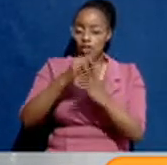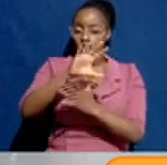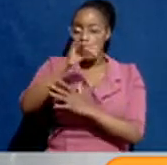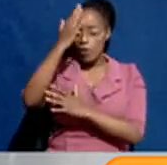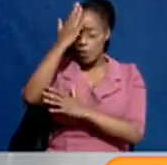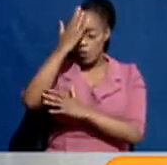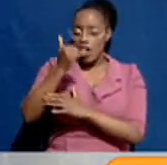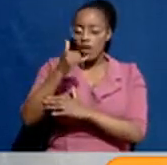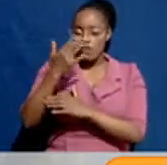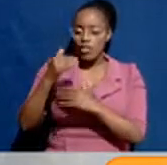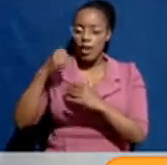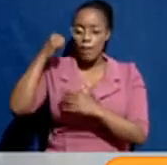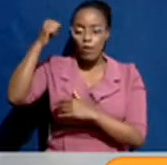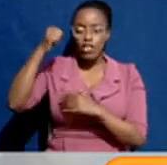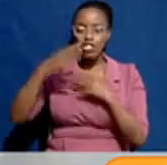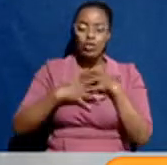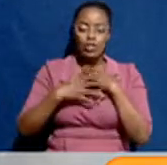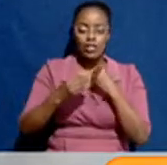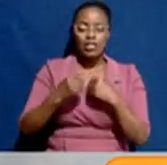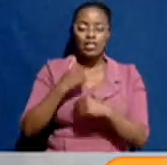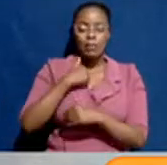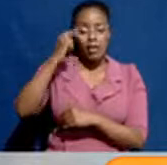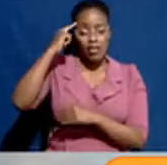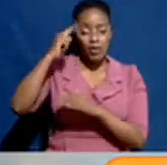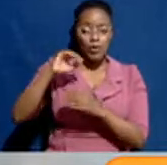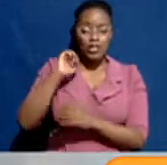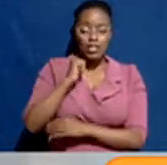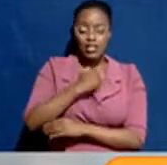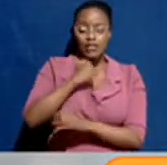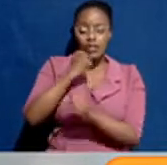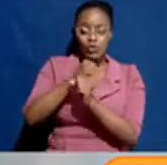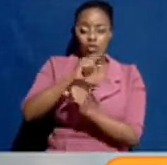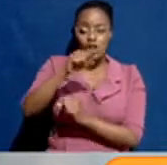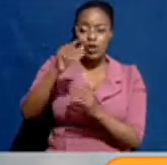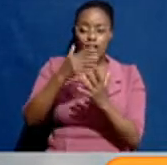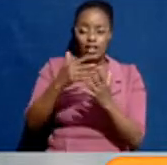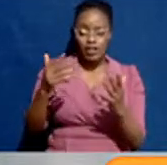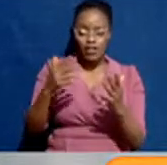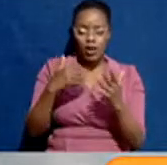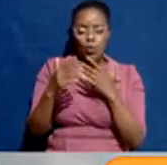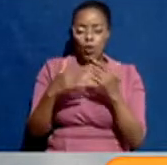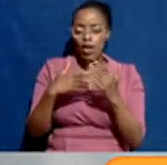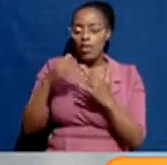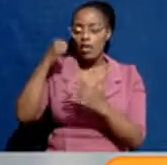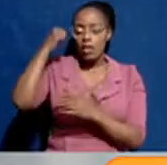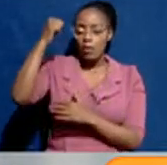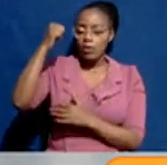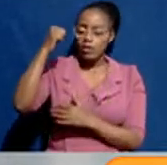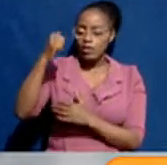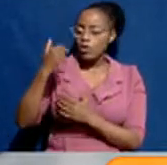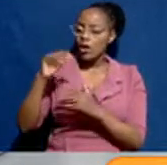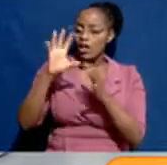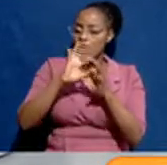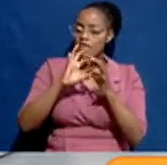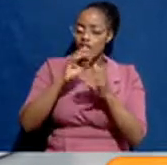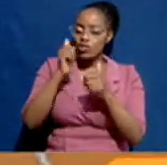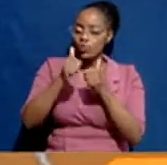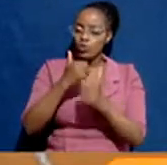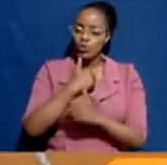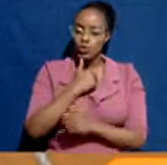political interests. Because I think that Senate should do the right thing, regardless of the political